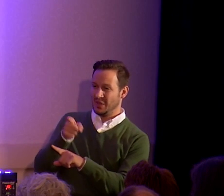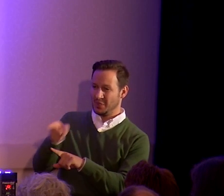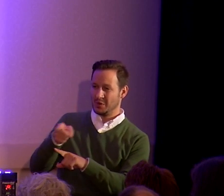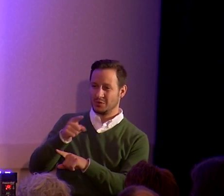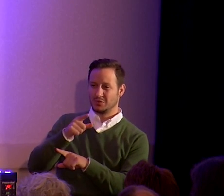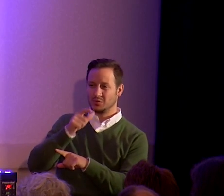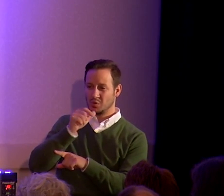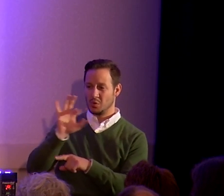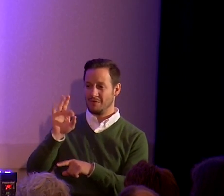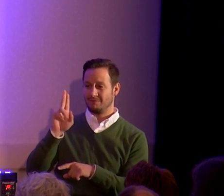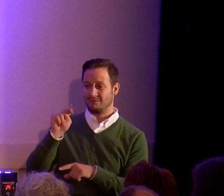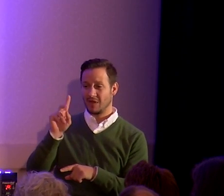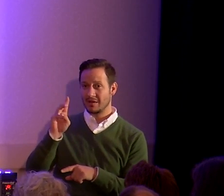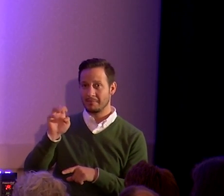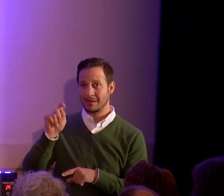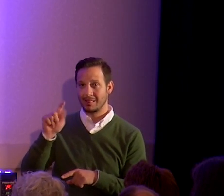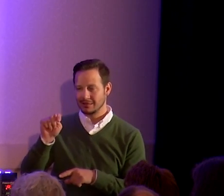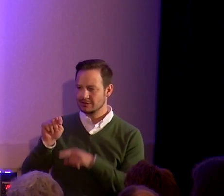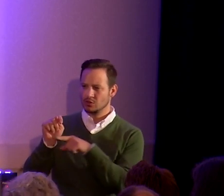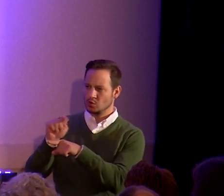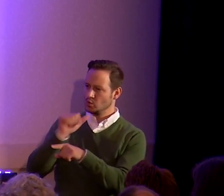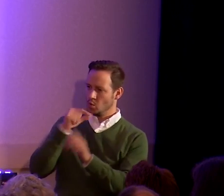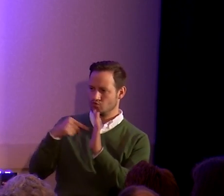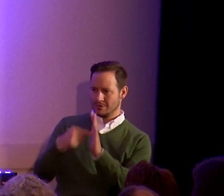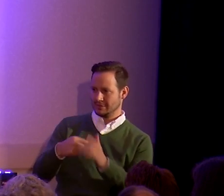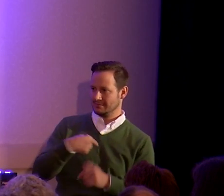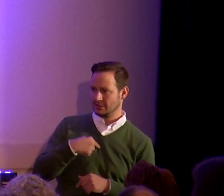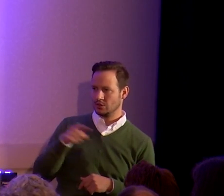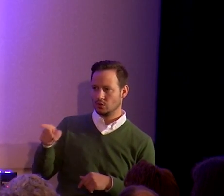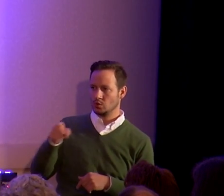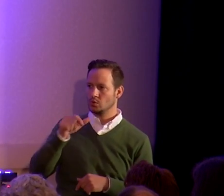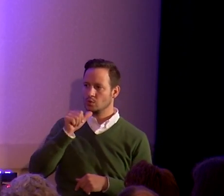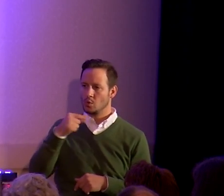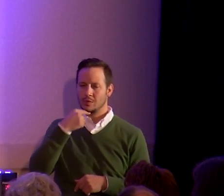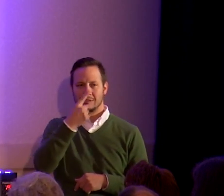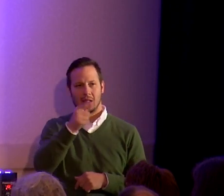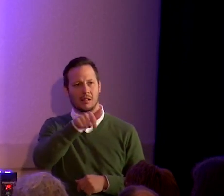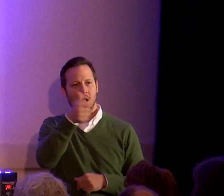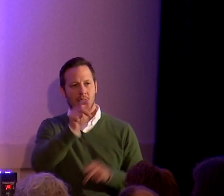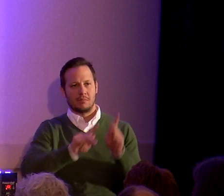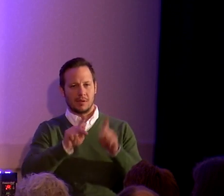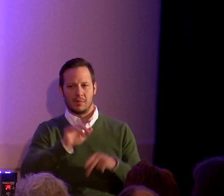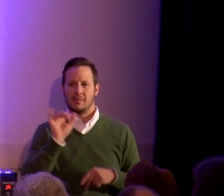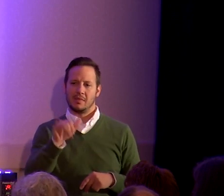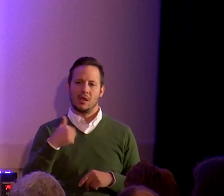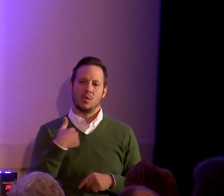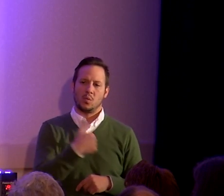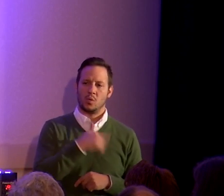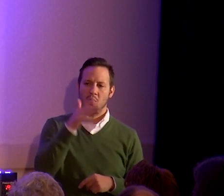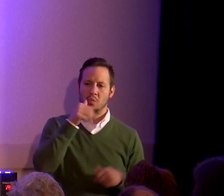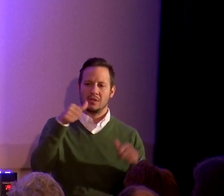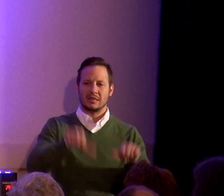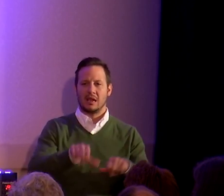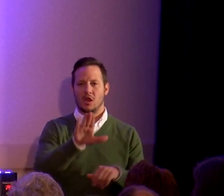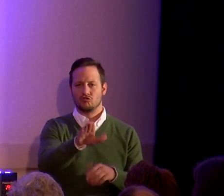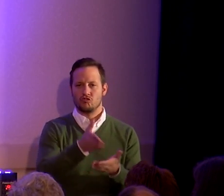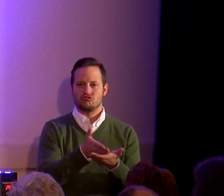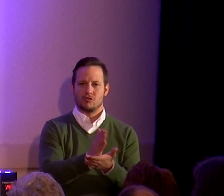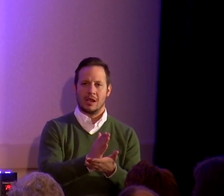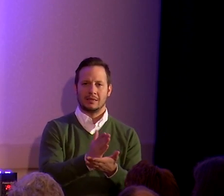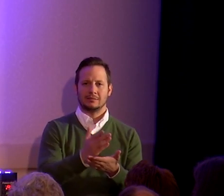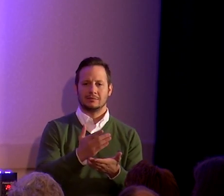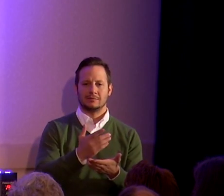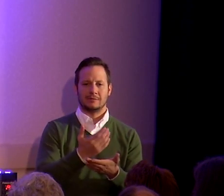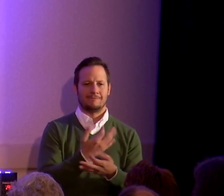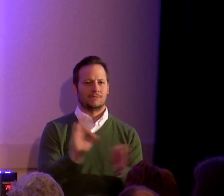no, you do not represent my religion. You do not get to say to other people that we are going to deny you your right to practice free